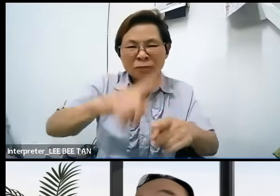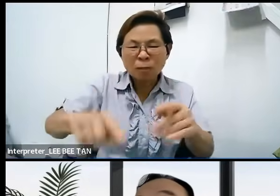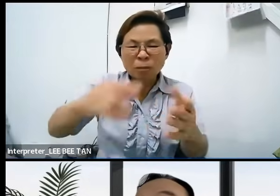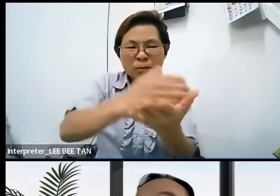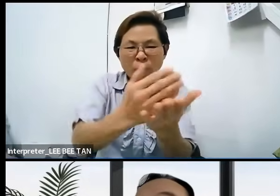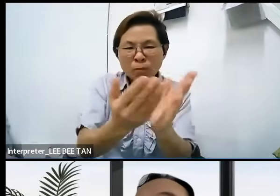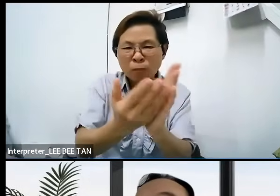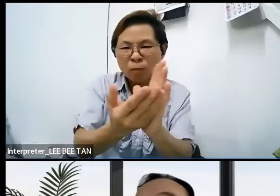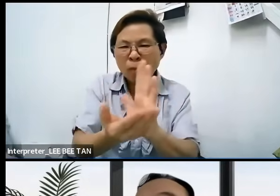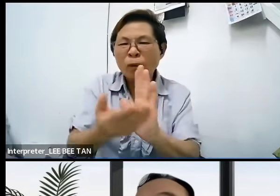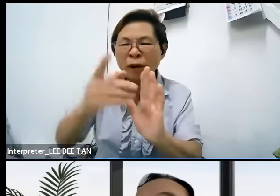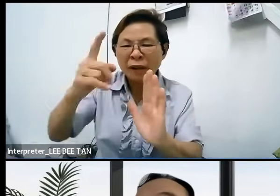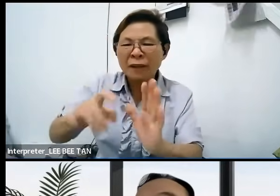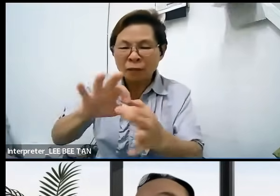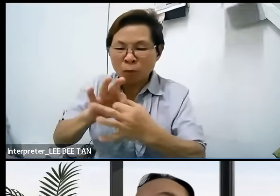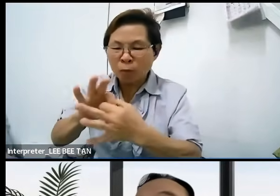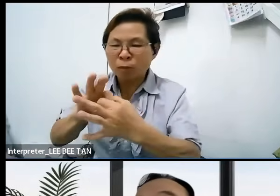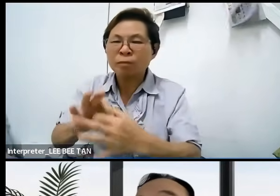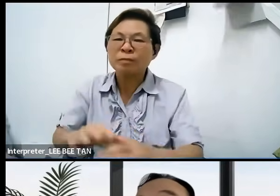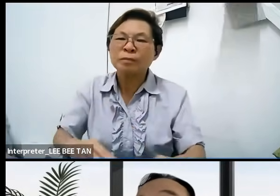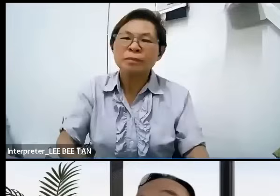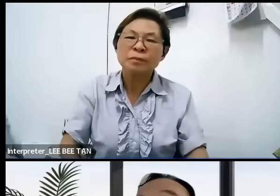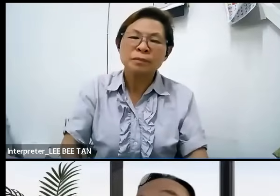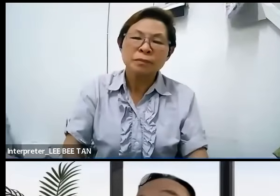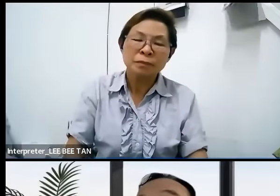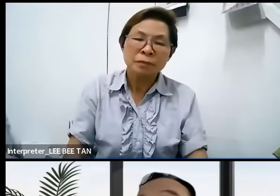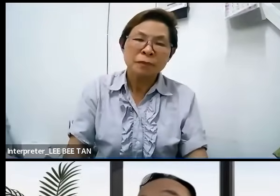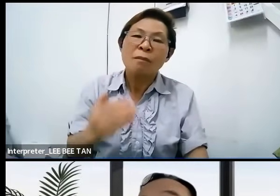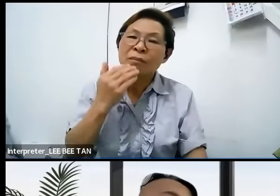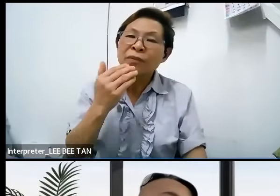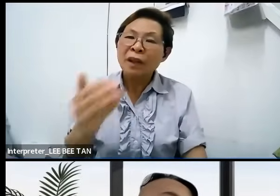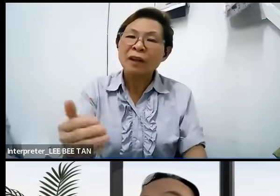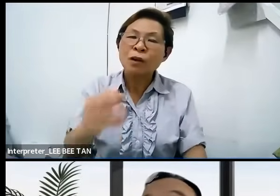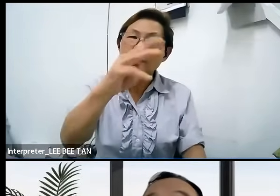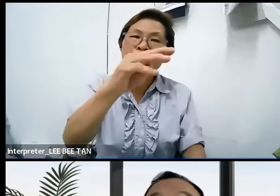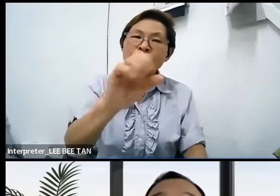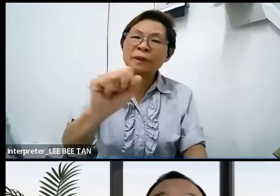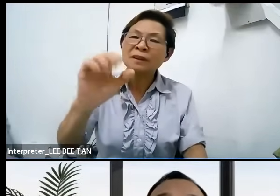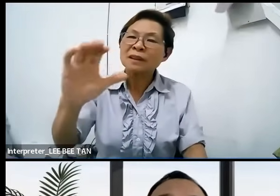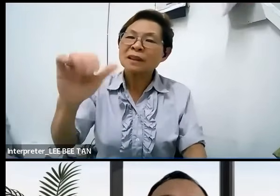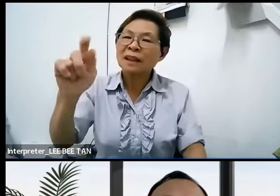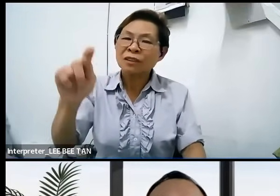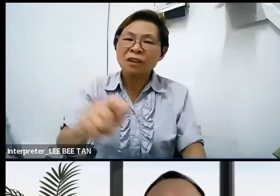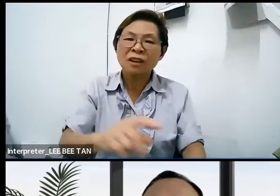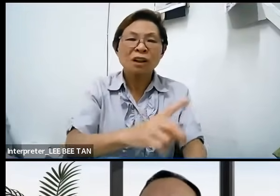the stakeholders. Thank you. Right, yeah. Thank you, Miss Catherine. Dr. Kanit?